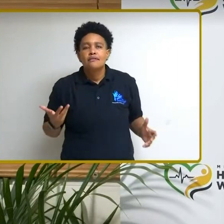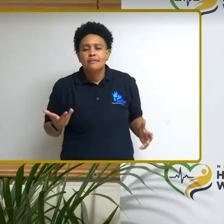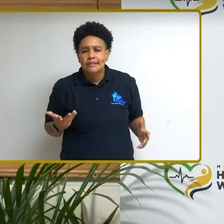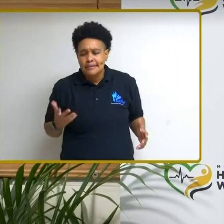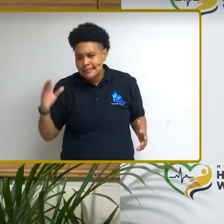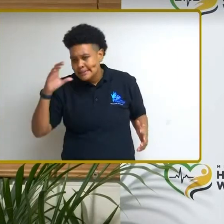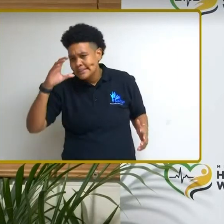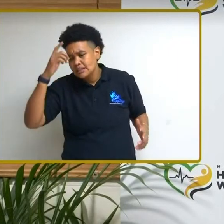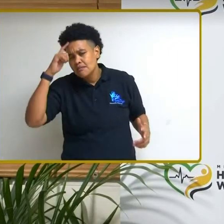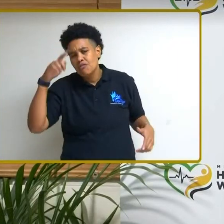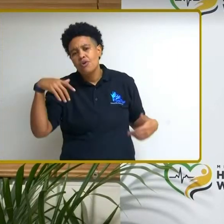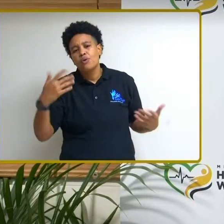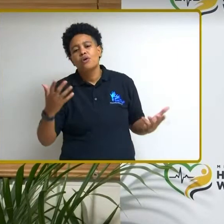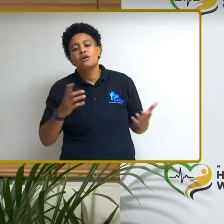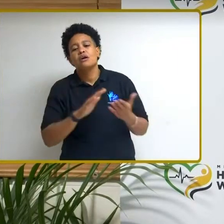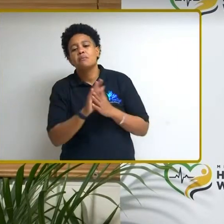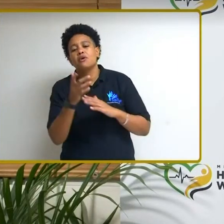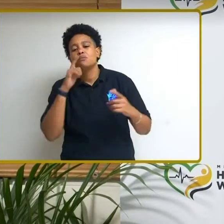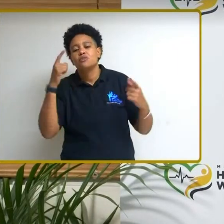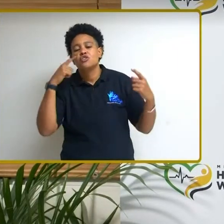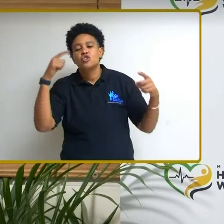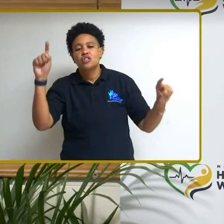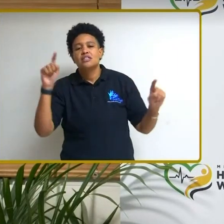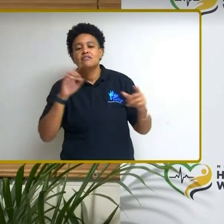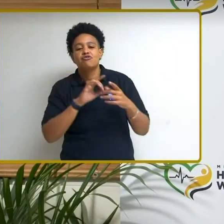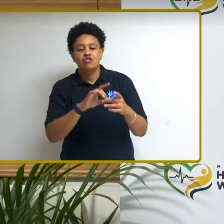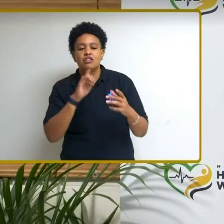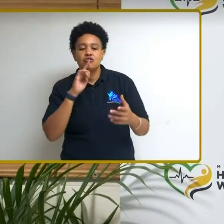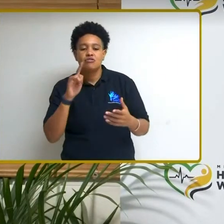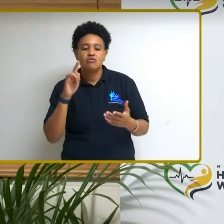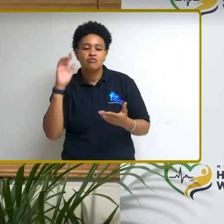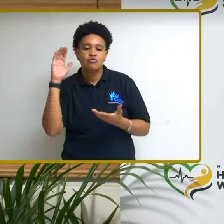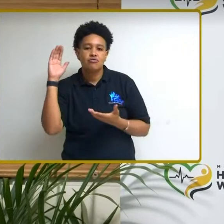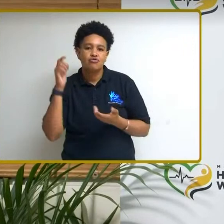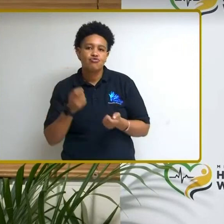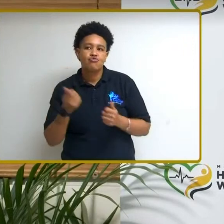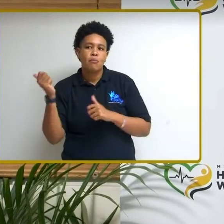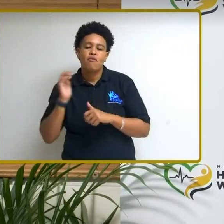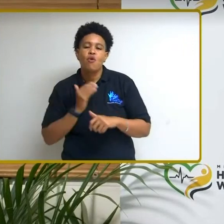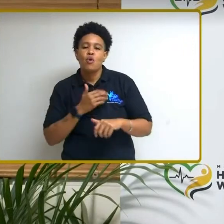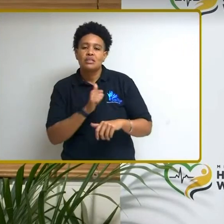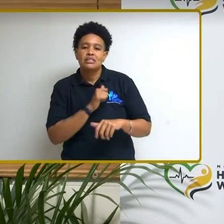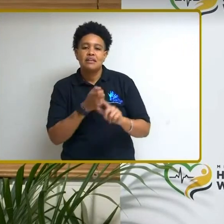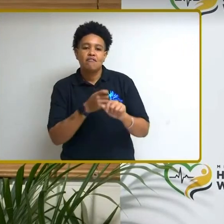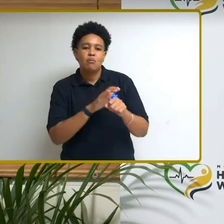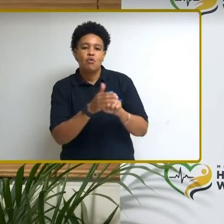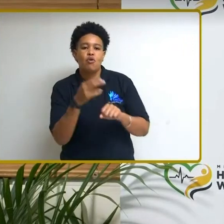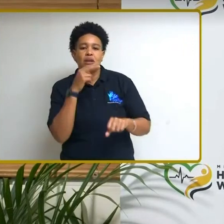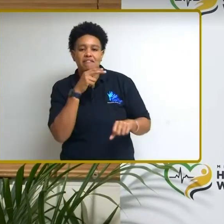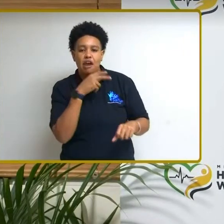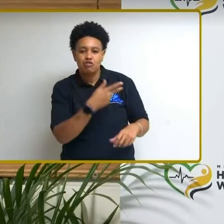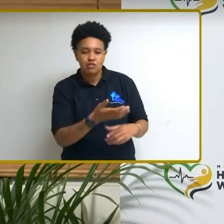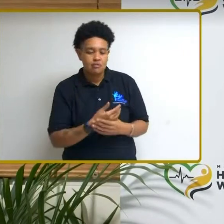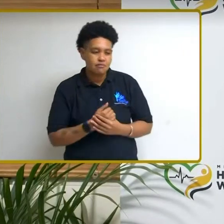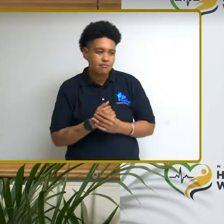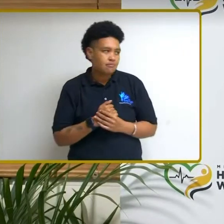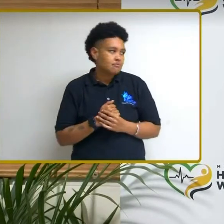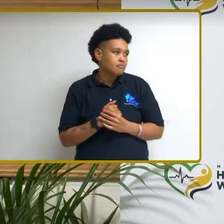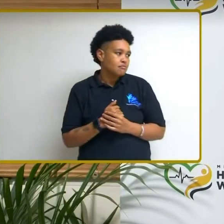to become successful in ridding ourselves of this plight.